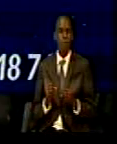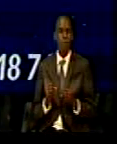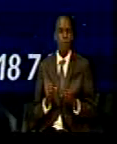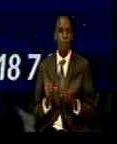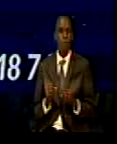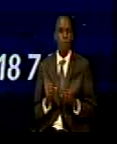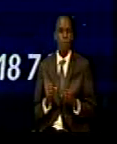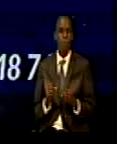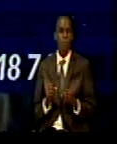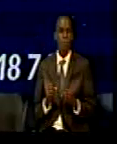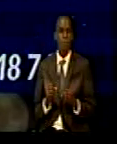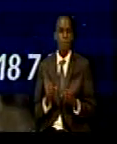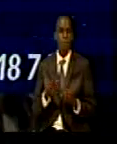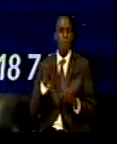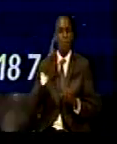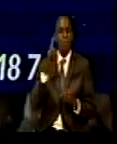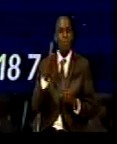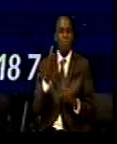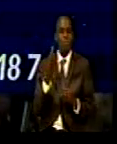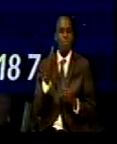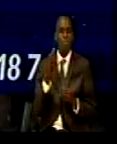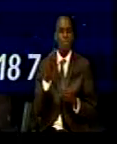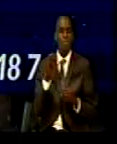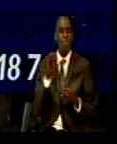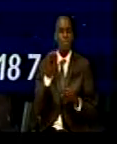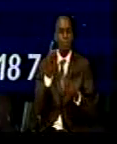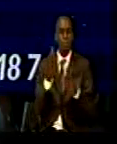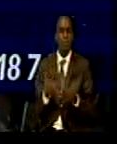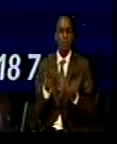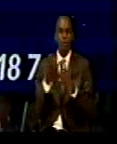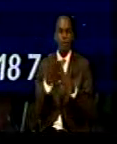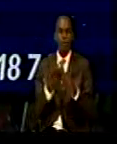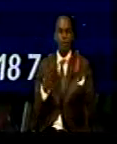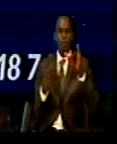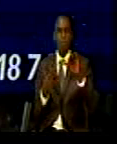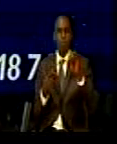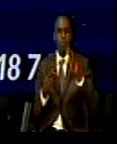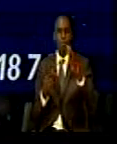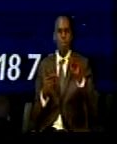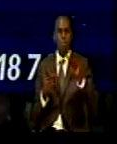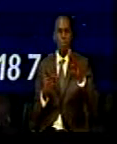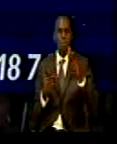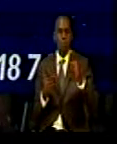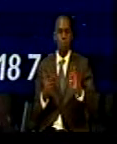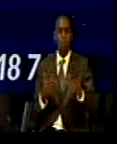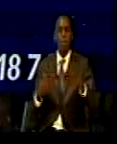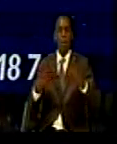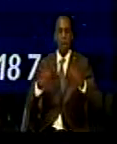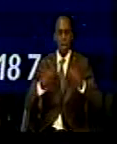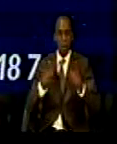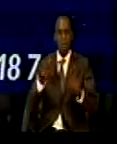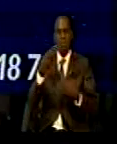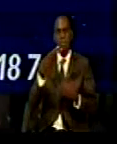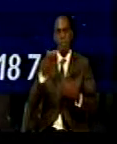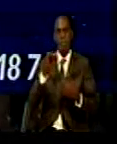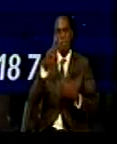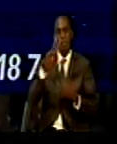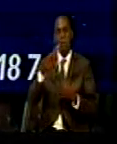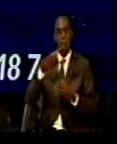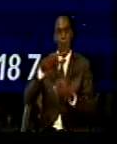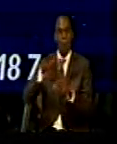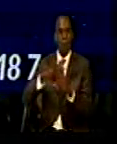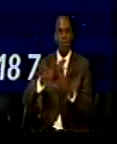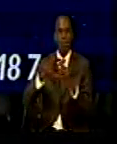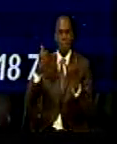from YouTube. He says, HIV AIDS positive has turned to negative after the